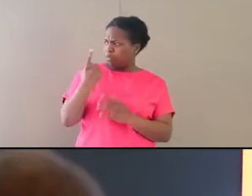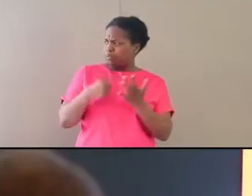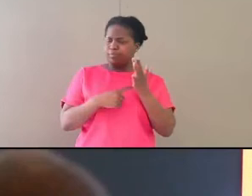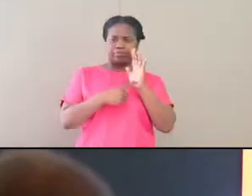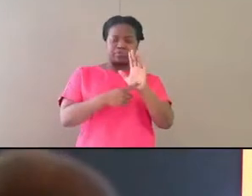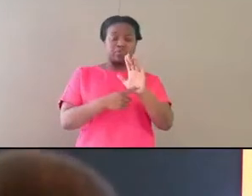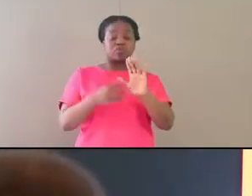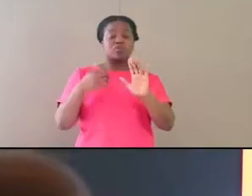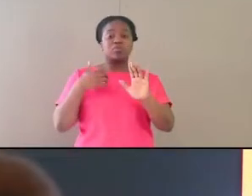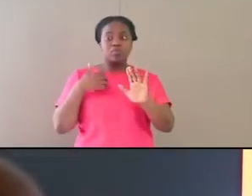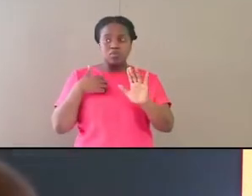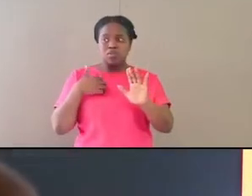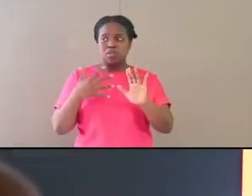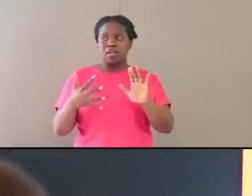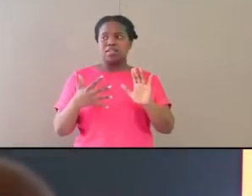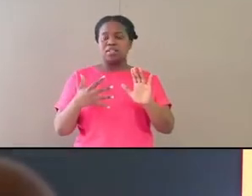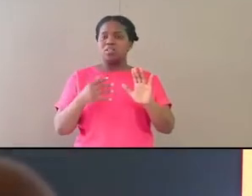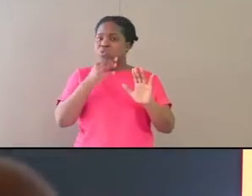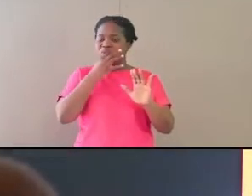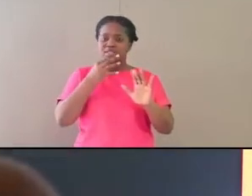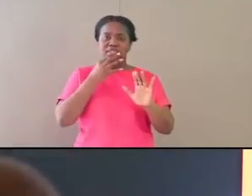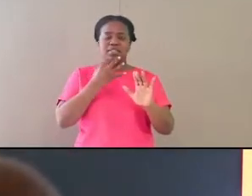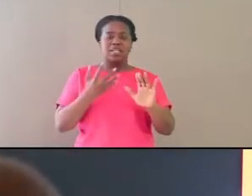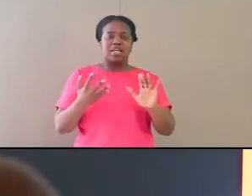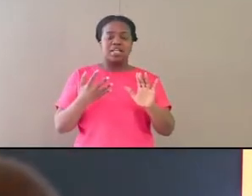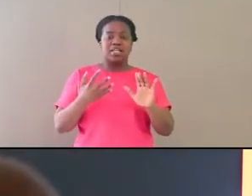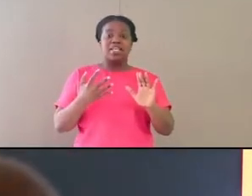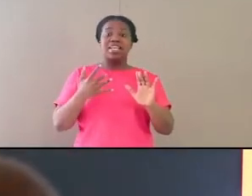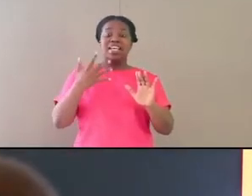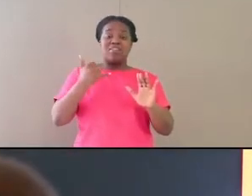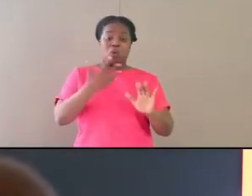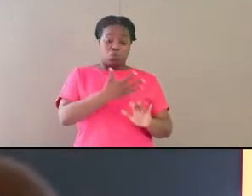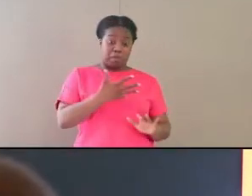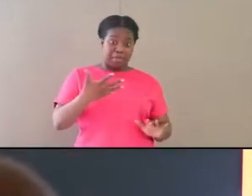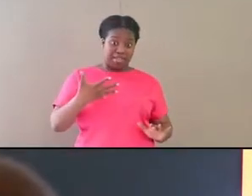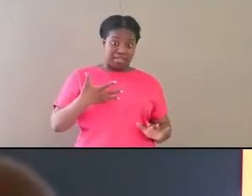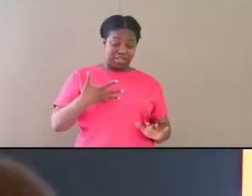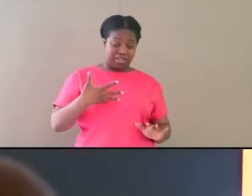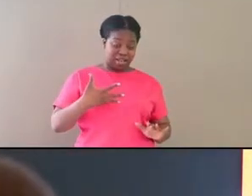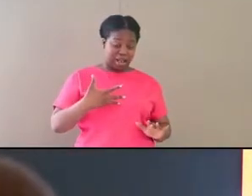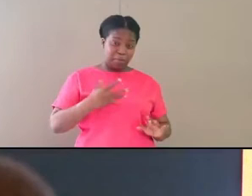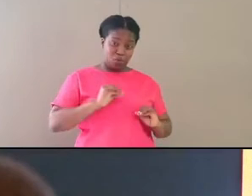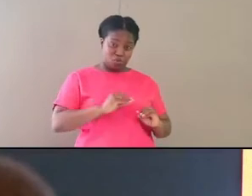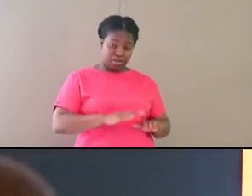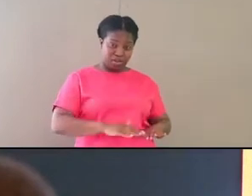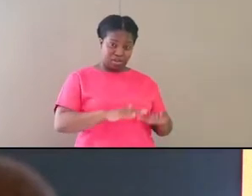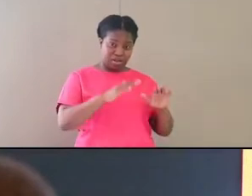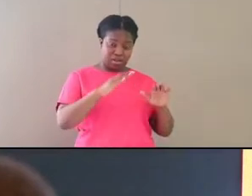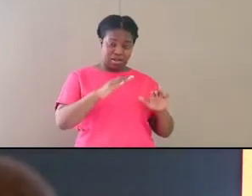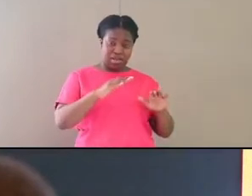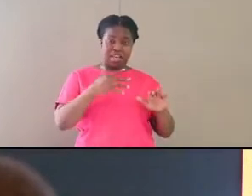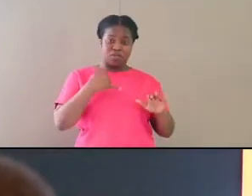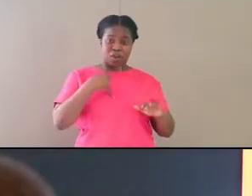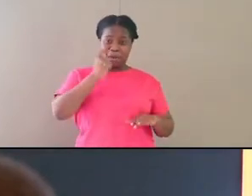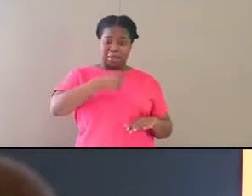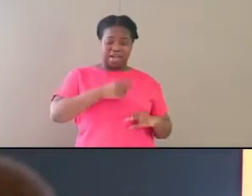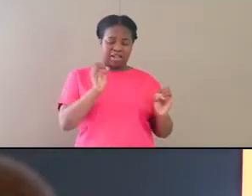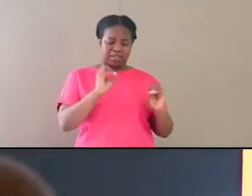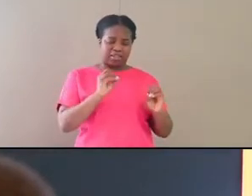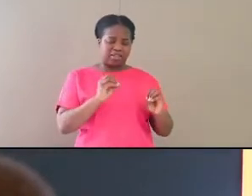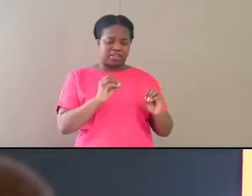if you start acknowledging the reproductive unpaid labor of women who raise children through the caregivers allowance that we saw in 2020,